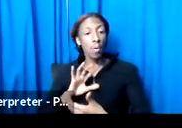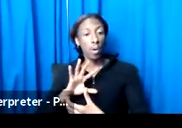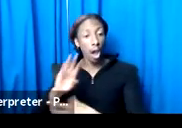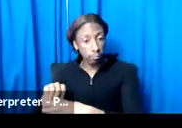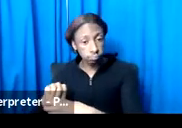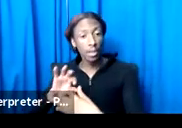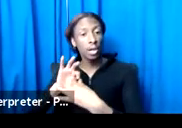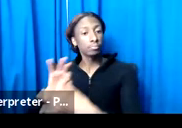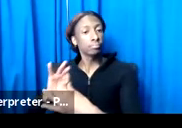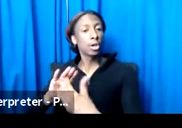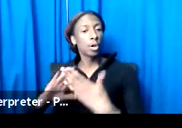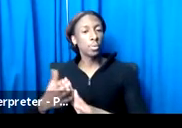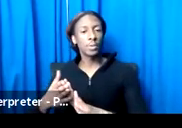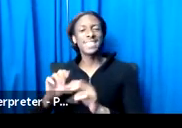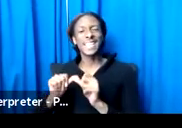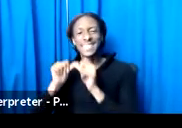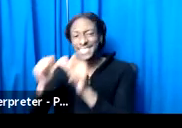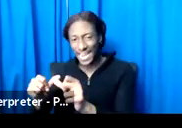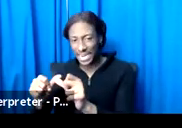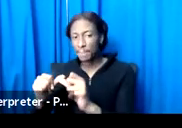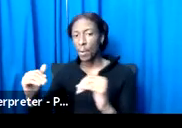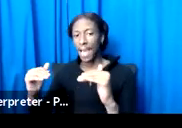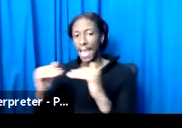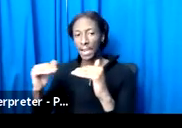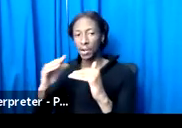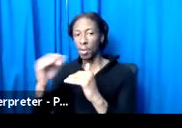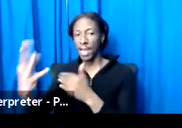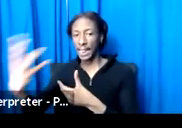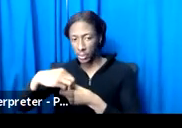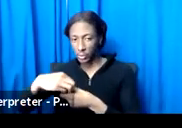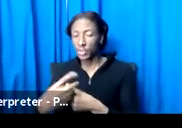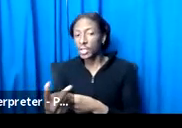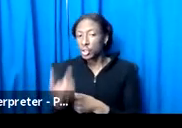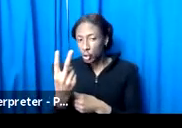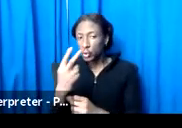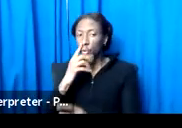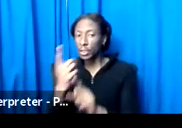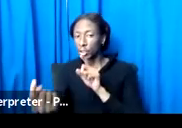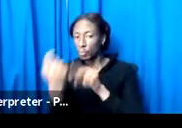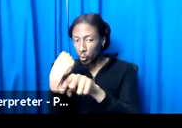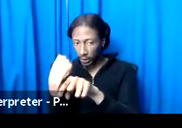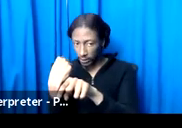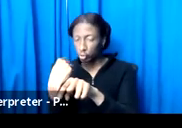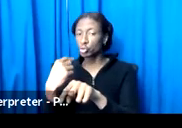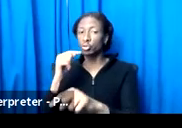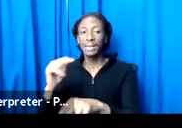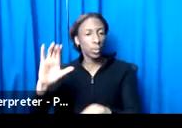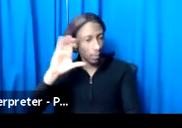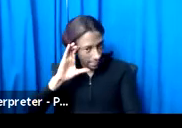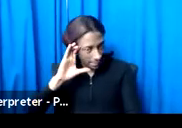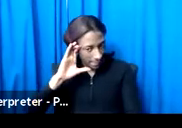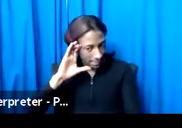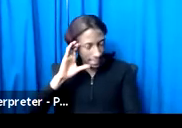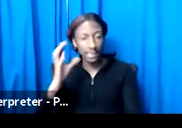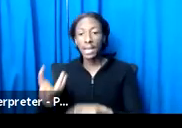a sustainable, equitable, and inclusive way, using 2-way communication to listen, increase collaboration, and build